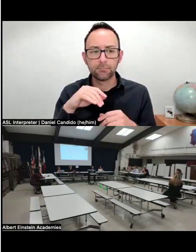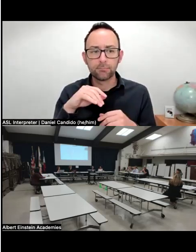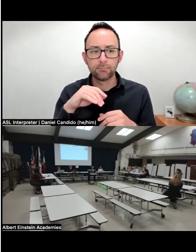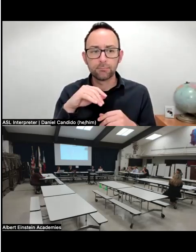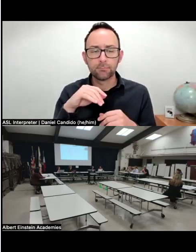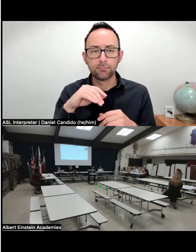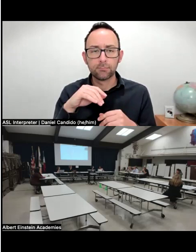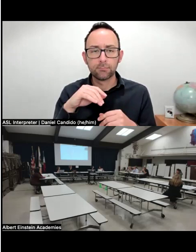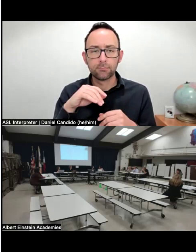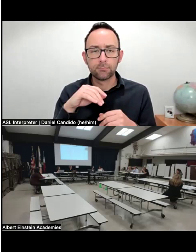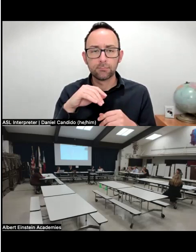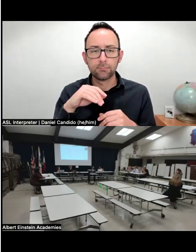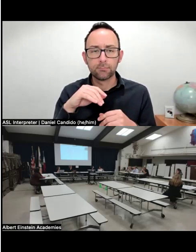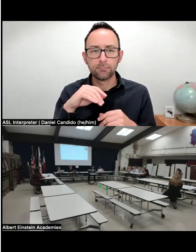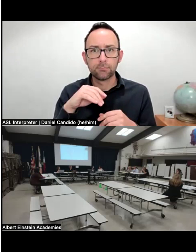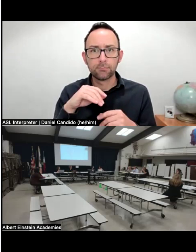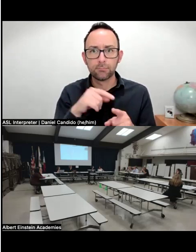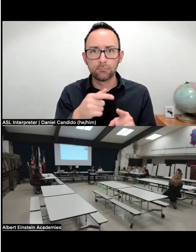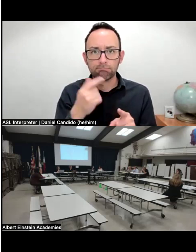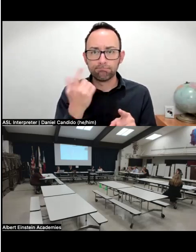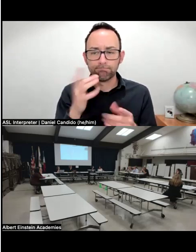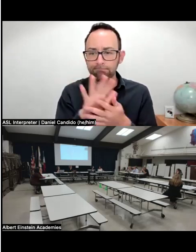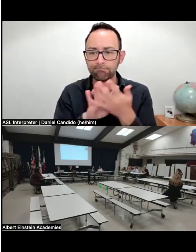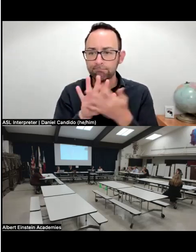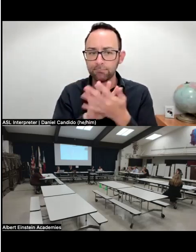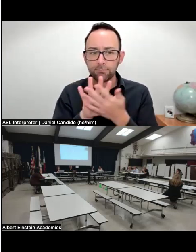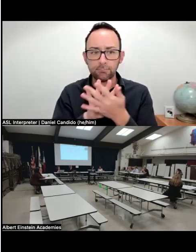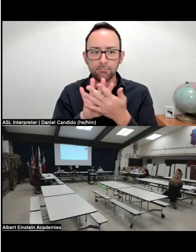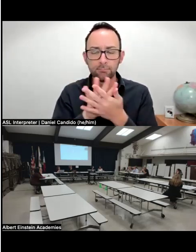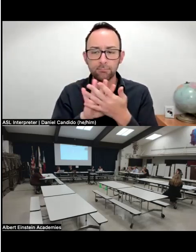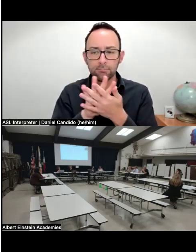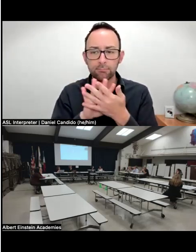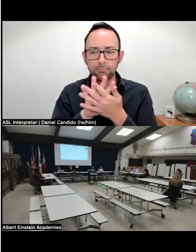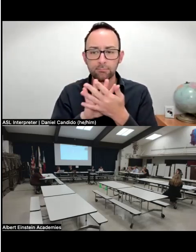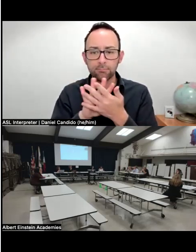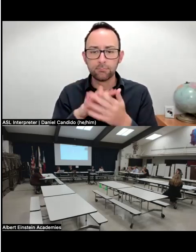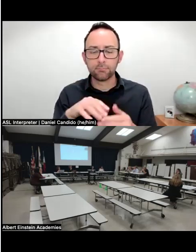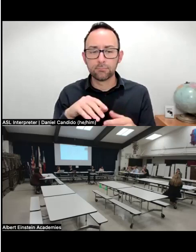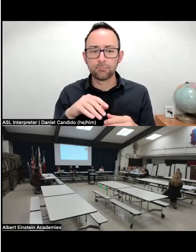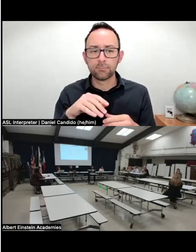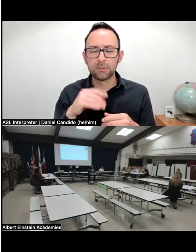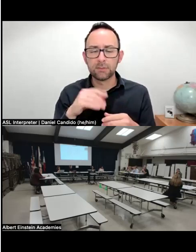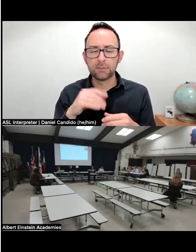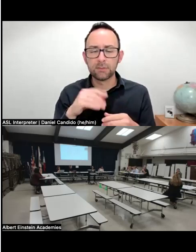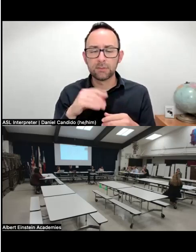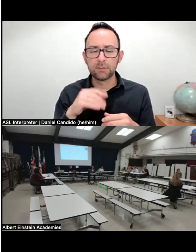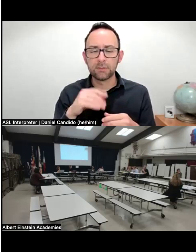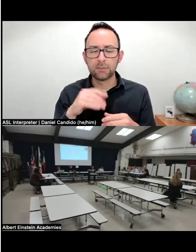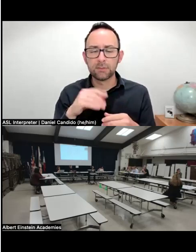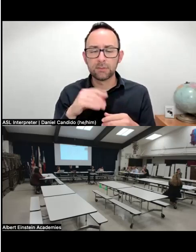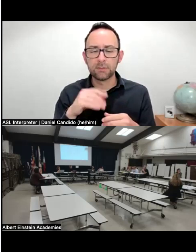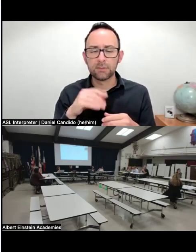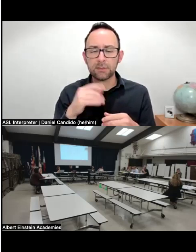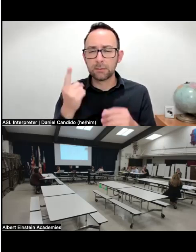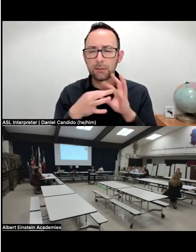that the staff members who are running those now are super open to feedback on those. The other thing